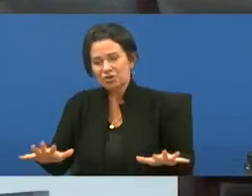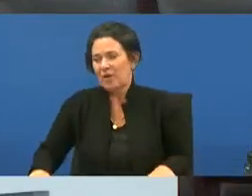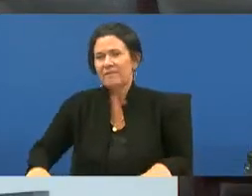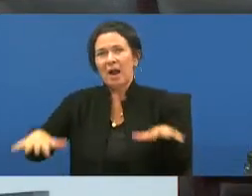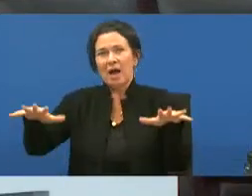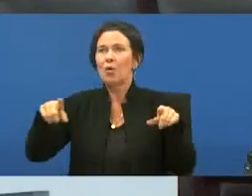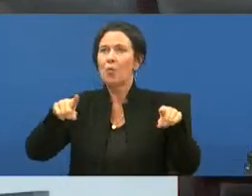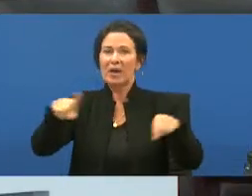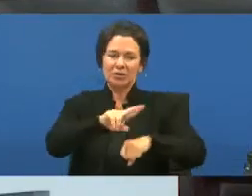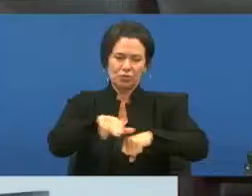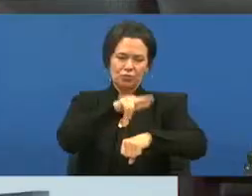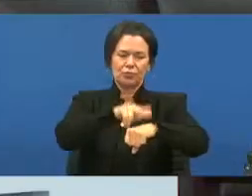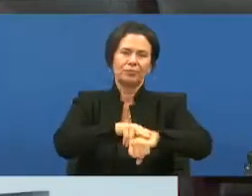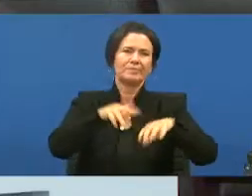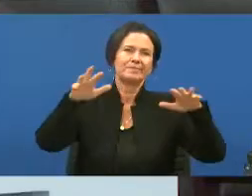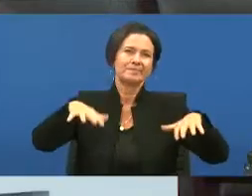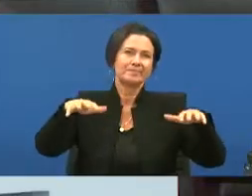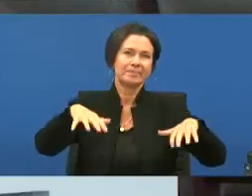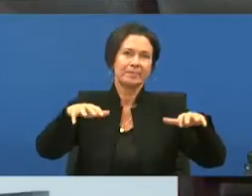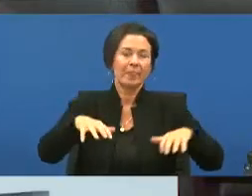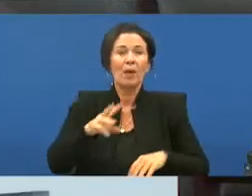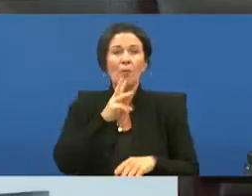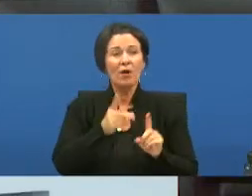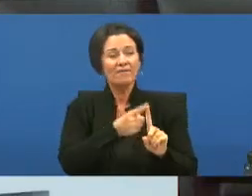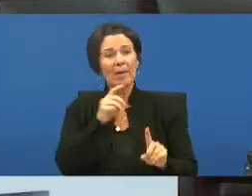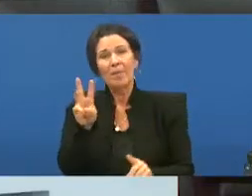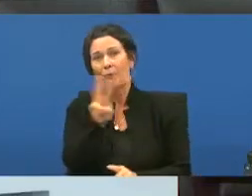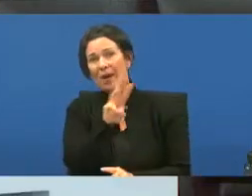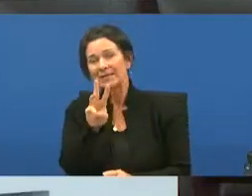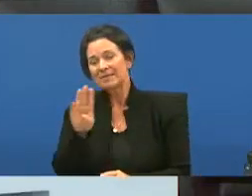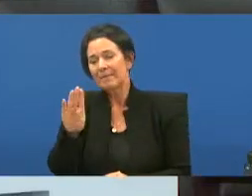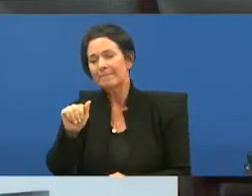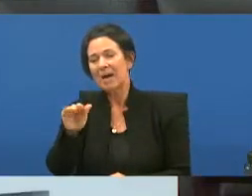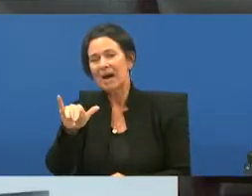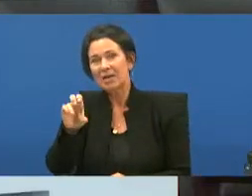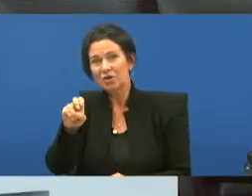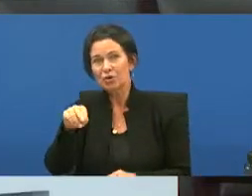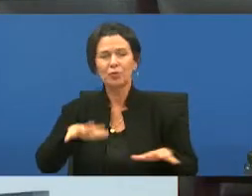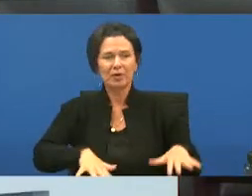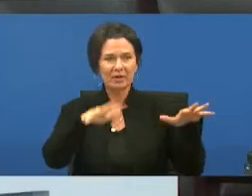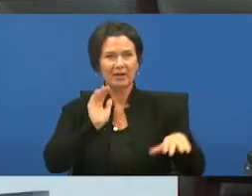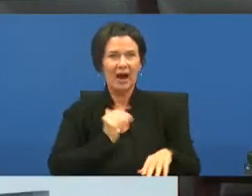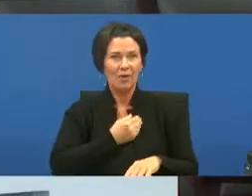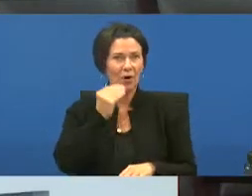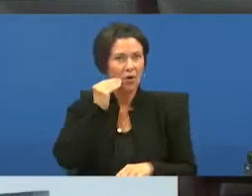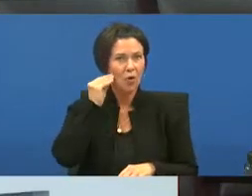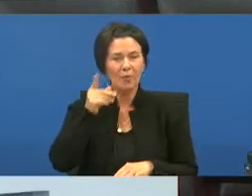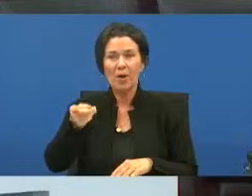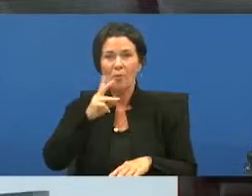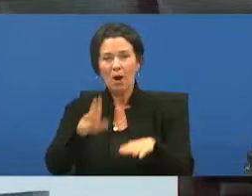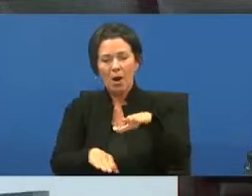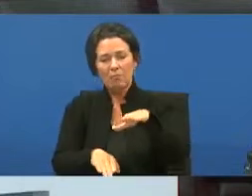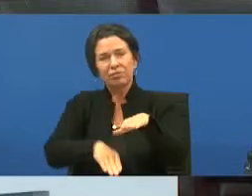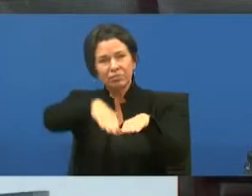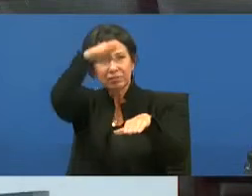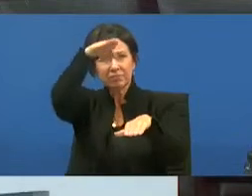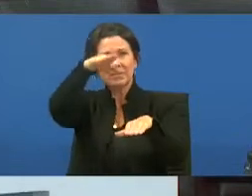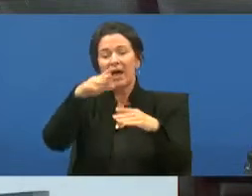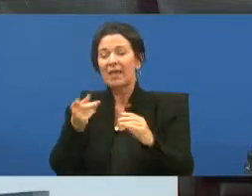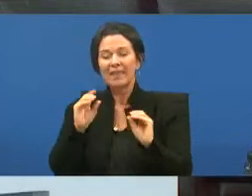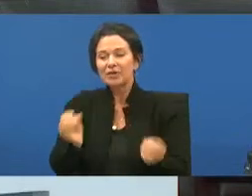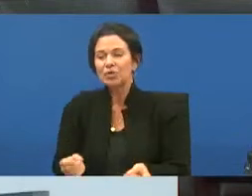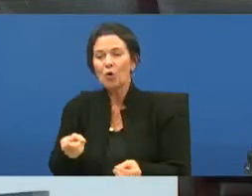In 2016, water from White's Bayou inundated many of our homes. Increasing the rooftops and pavement without a solid drainage